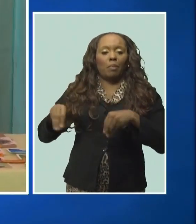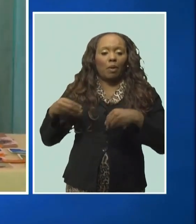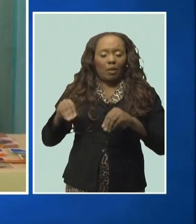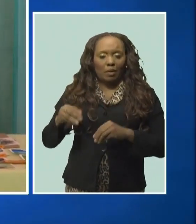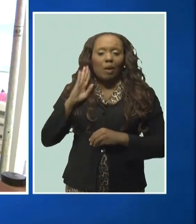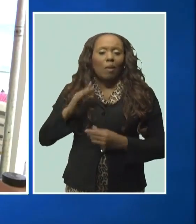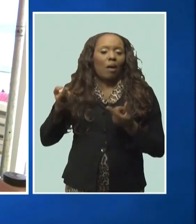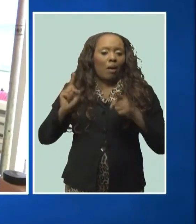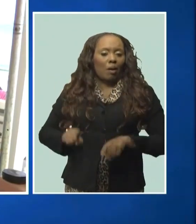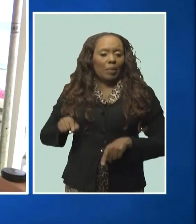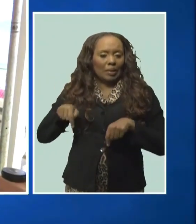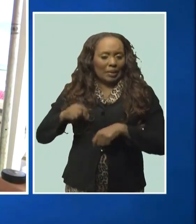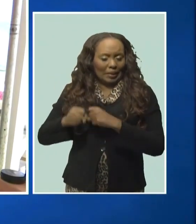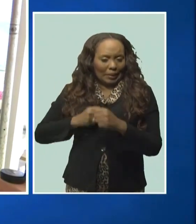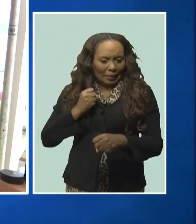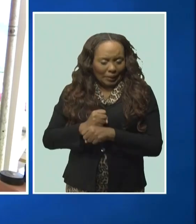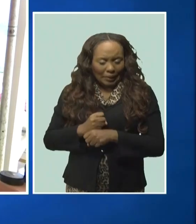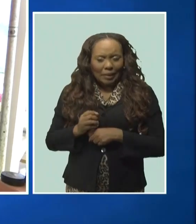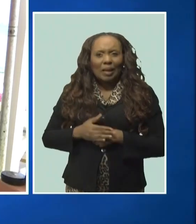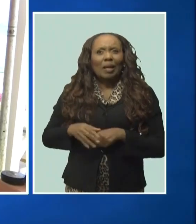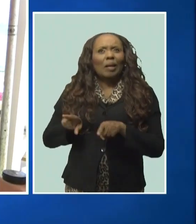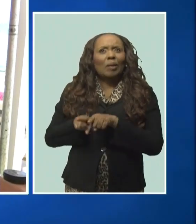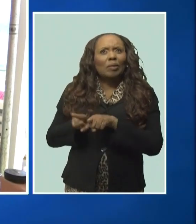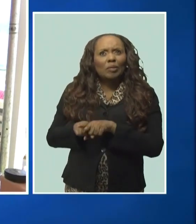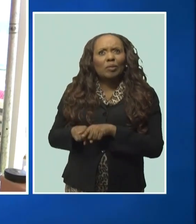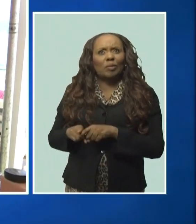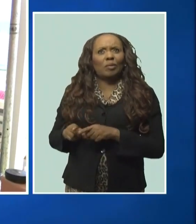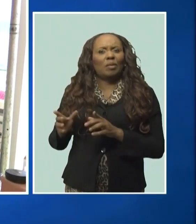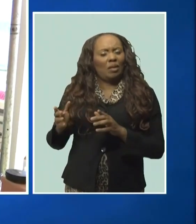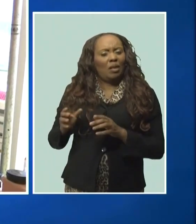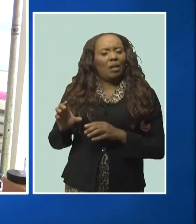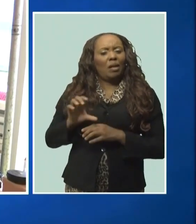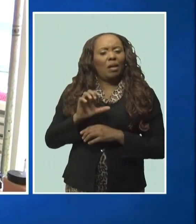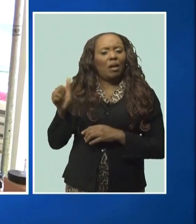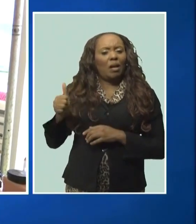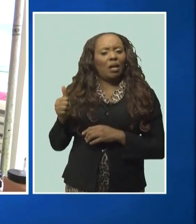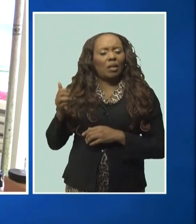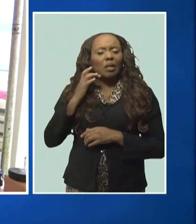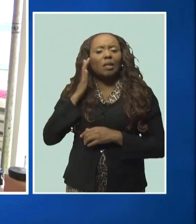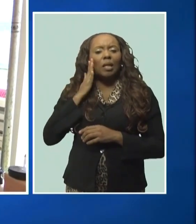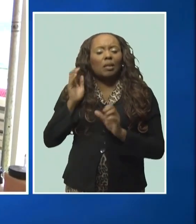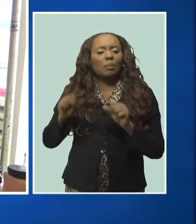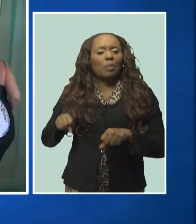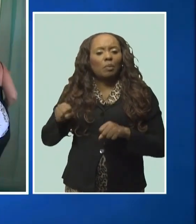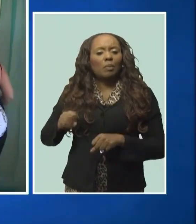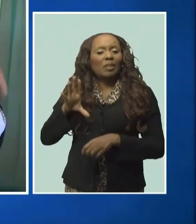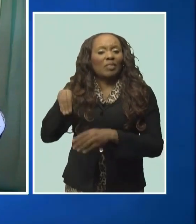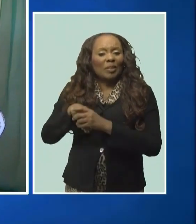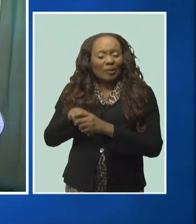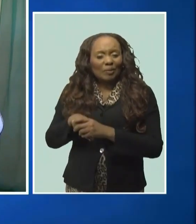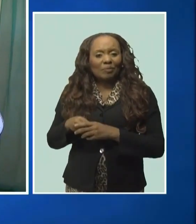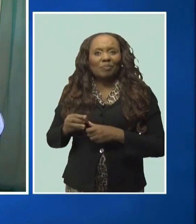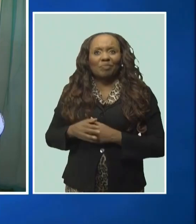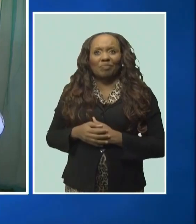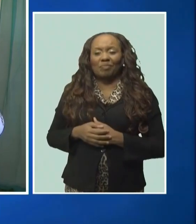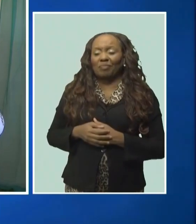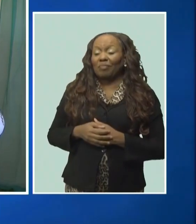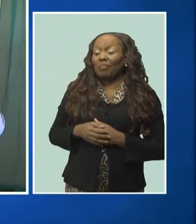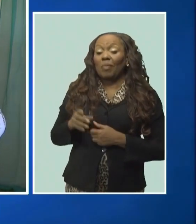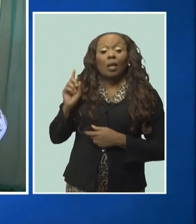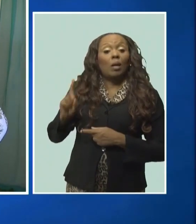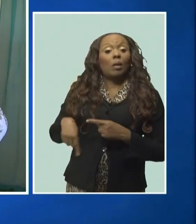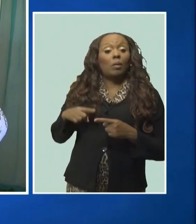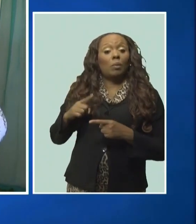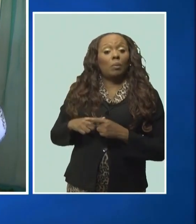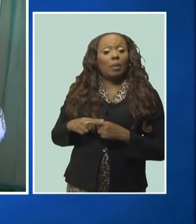year, and the hospitality initiative is expected to touch other properties soon. Obviously, when the tourists take back the